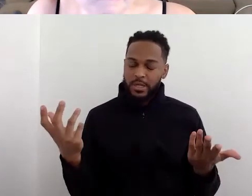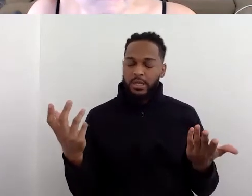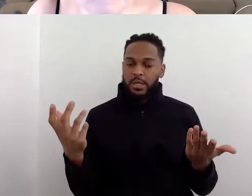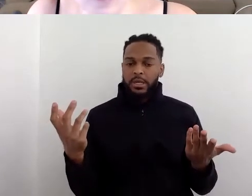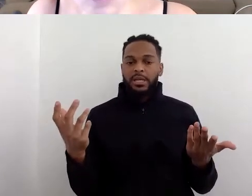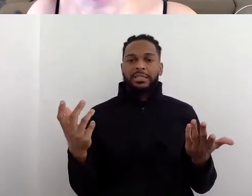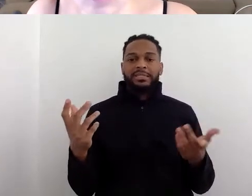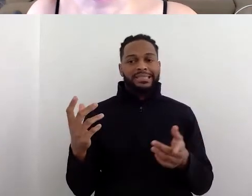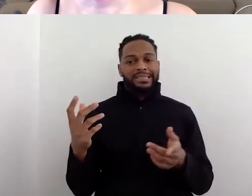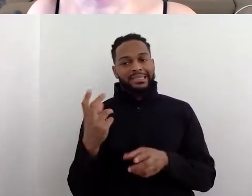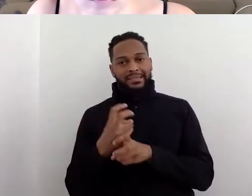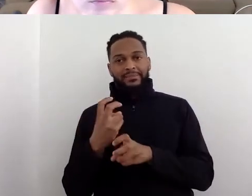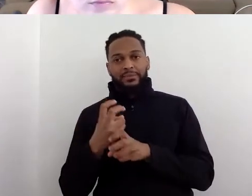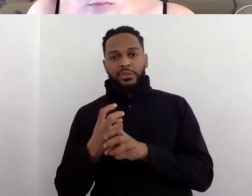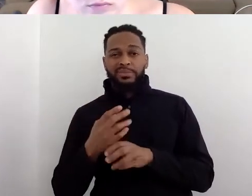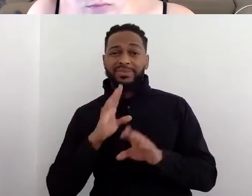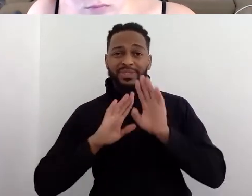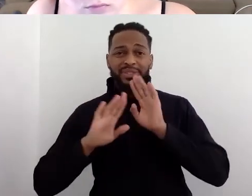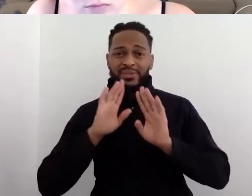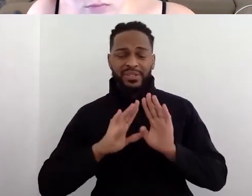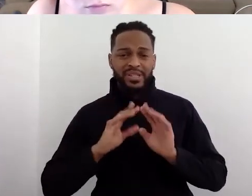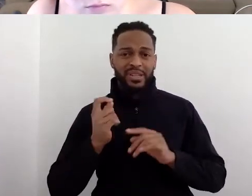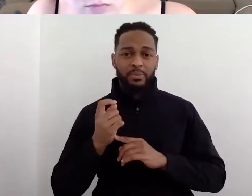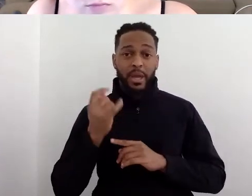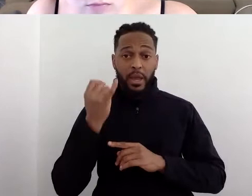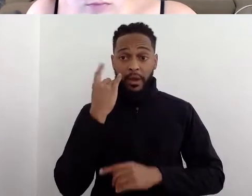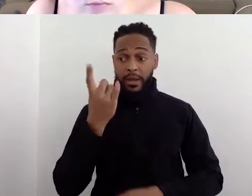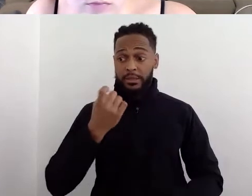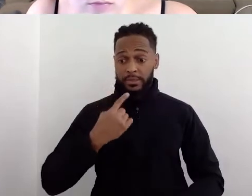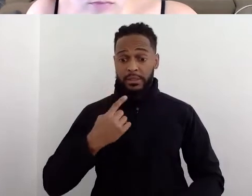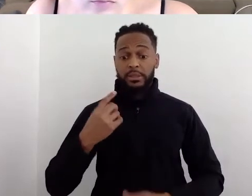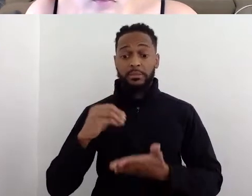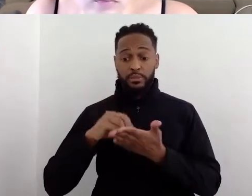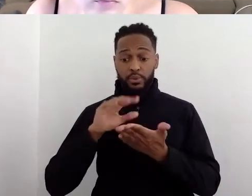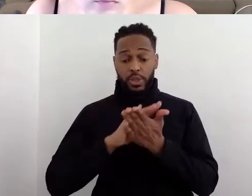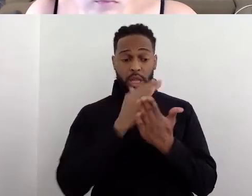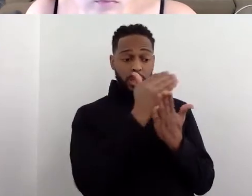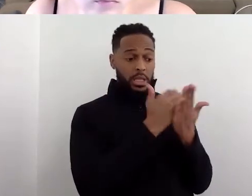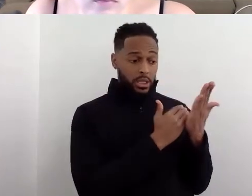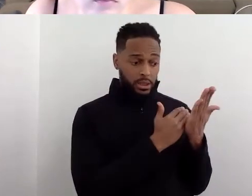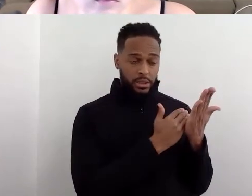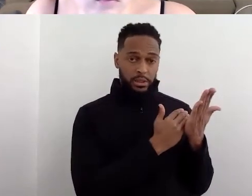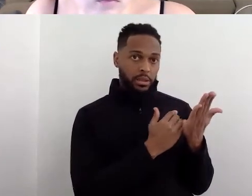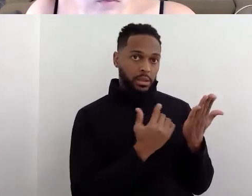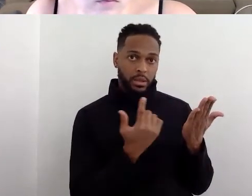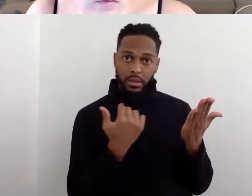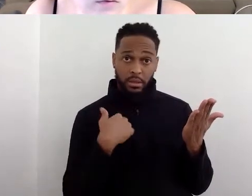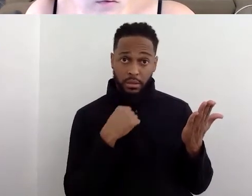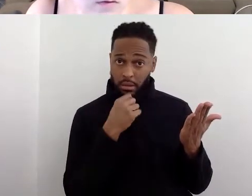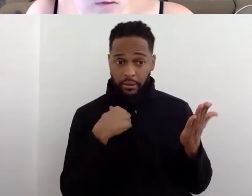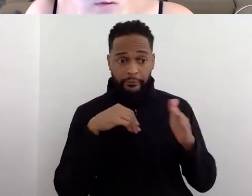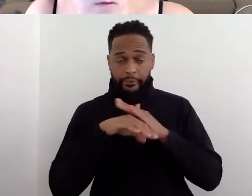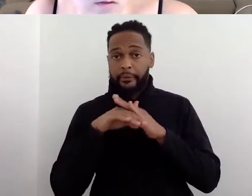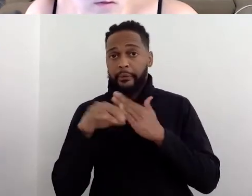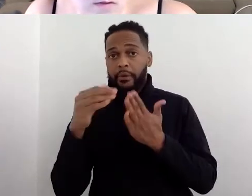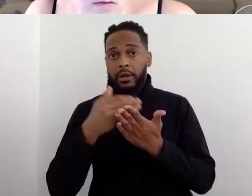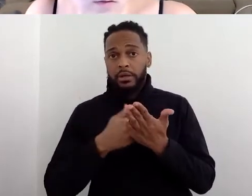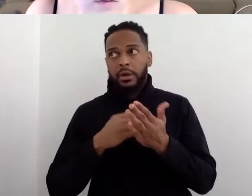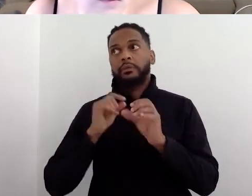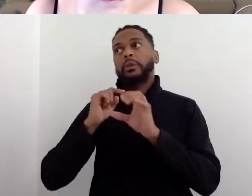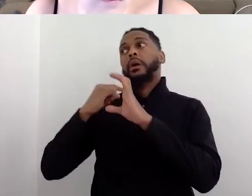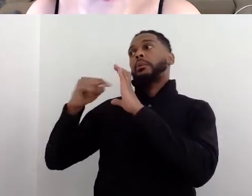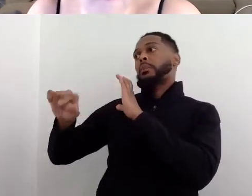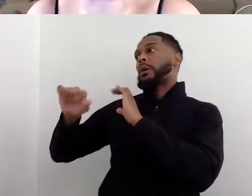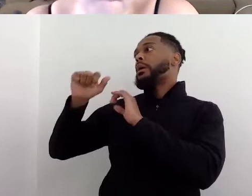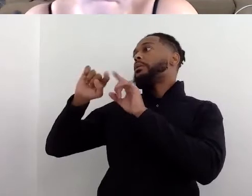of handling it. So if you come to me and ask me to get you on the list, I don't have access to the list. So then I have to email someone else. And it's kind of